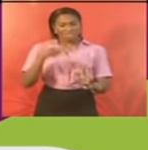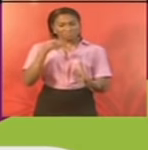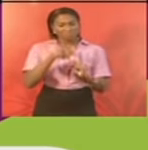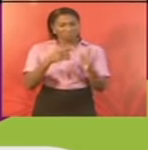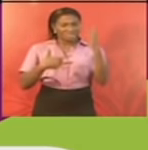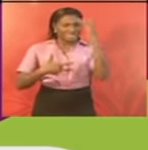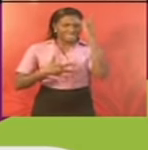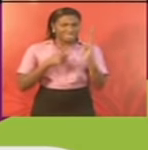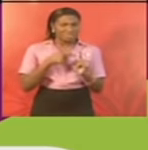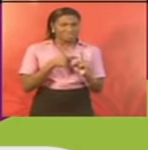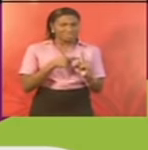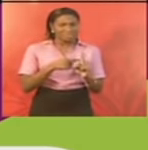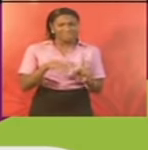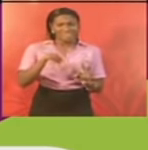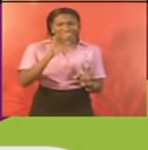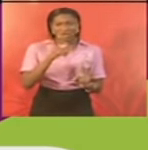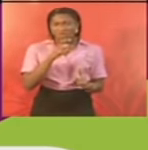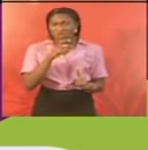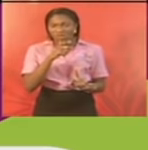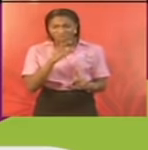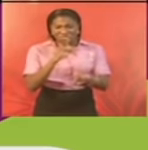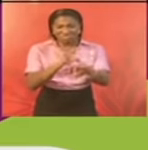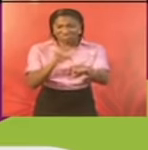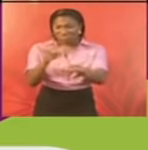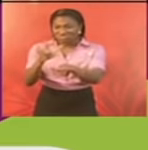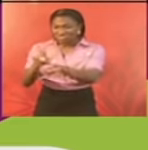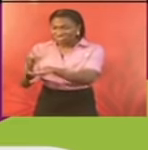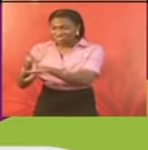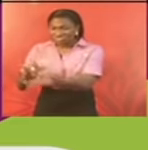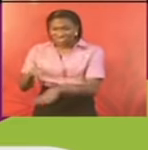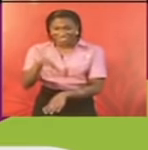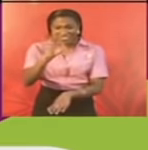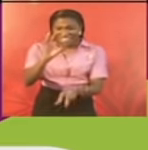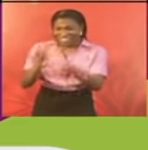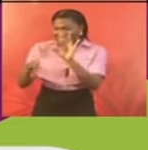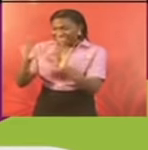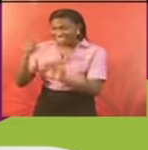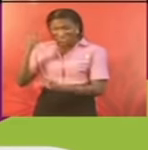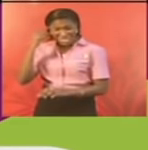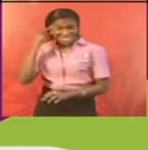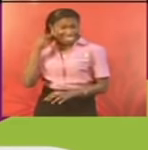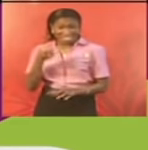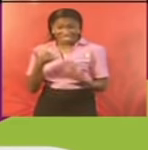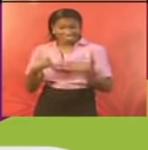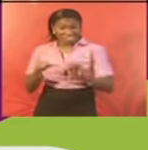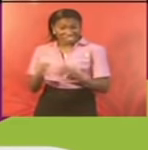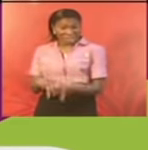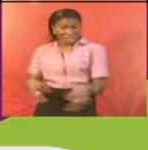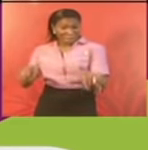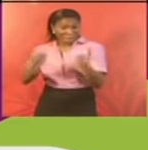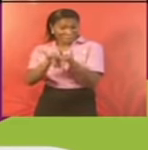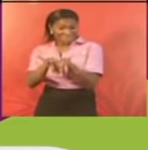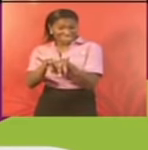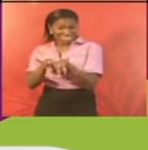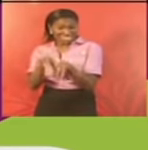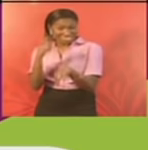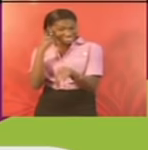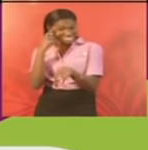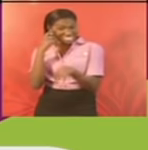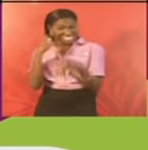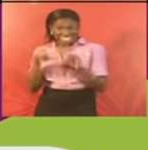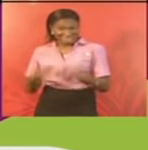given our rates, is contact tracing still relevant at the rate that we may be doing it, which I can't put a figure to that rate?